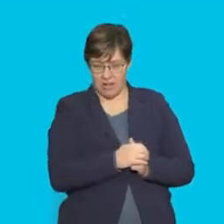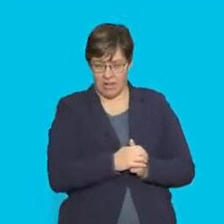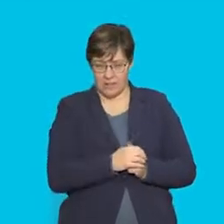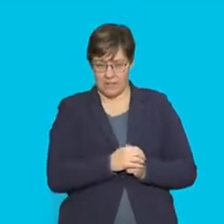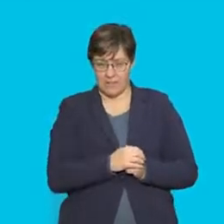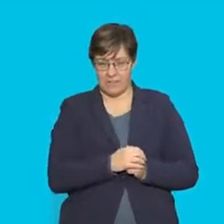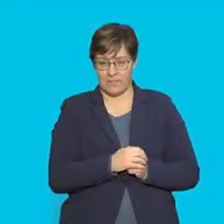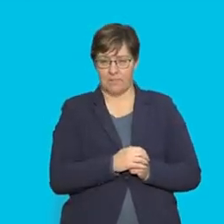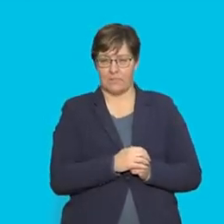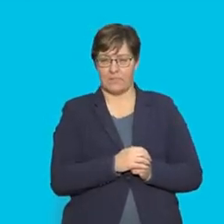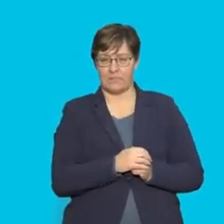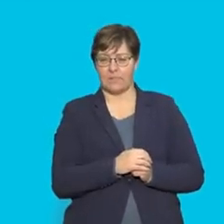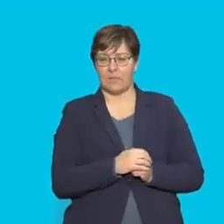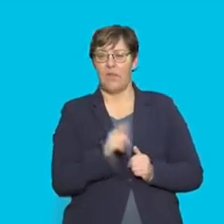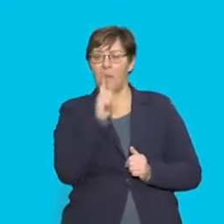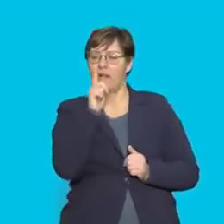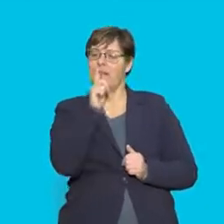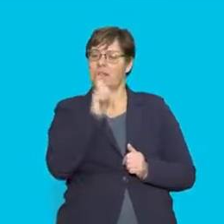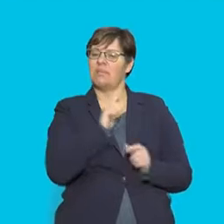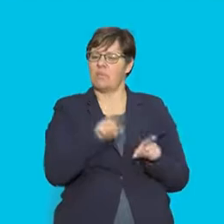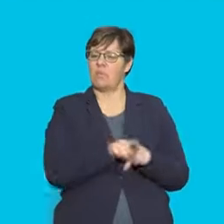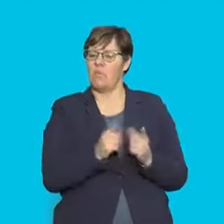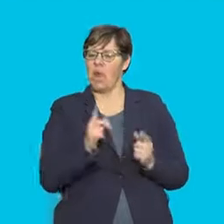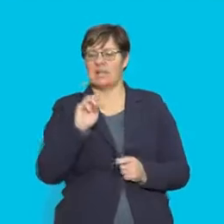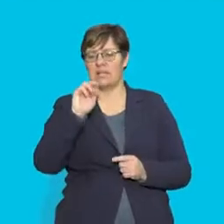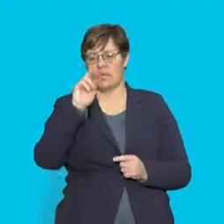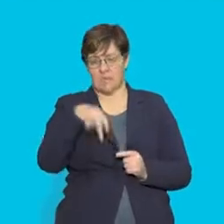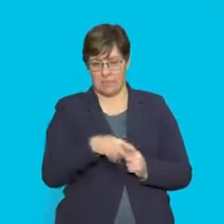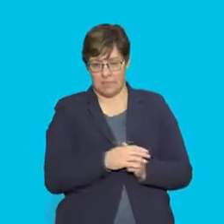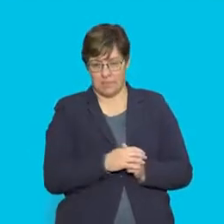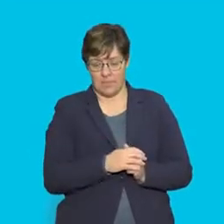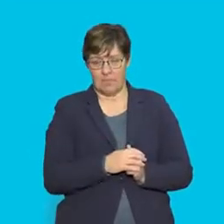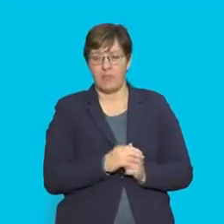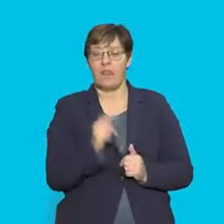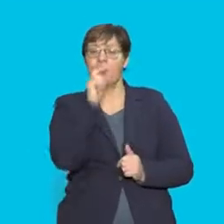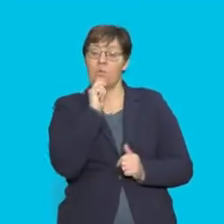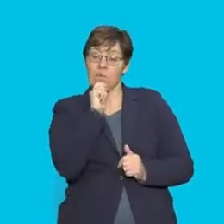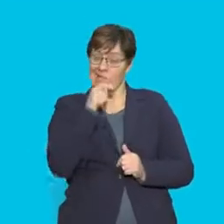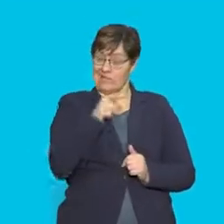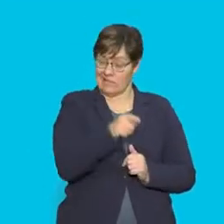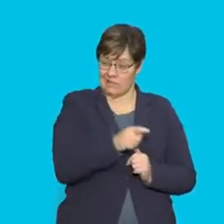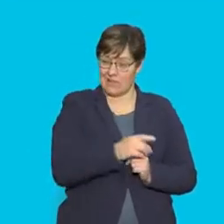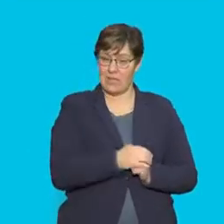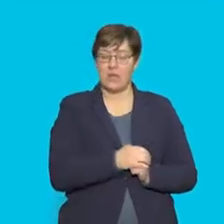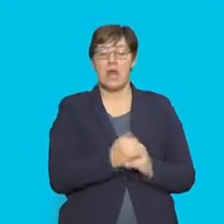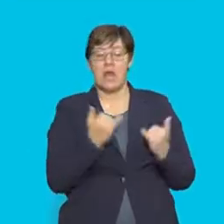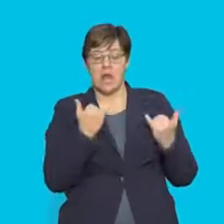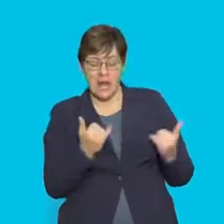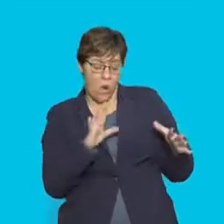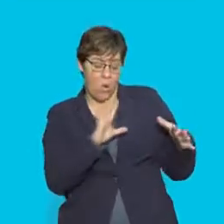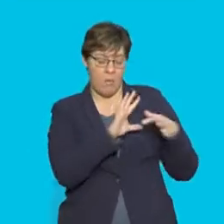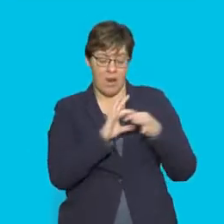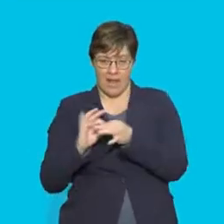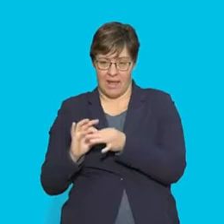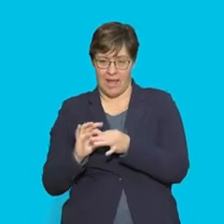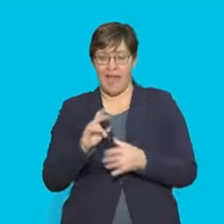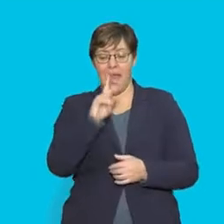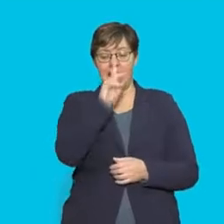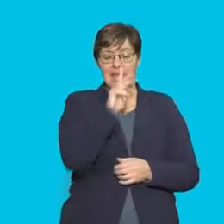those are the two parallel lines, since this is a trapezium. Now, to use this, we need to try and